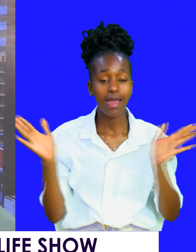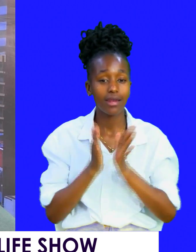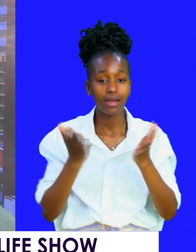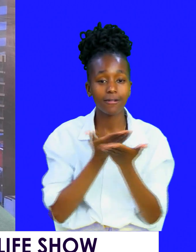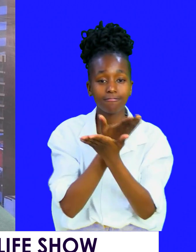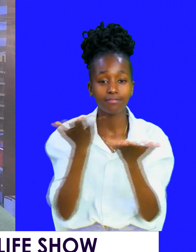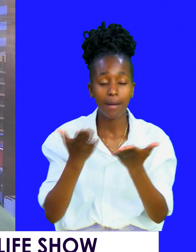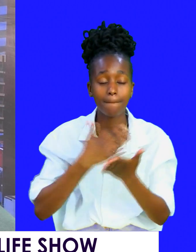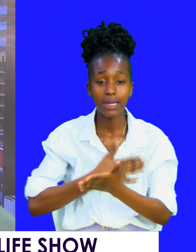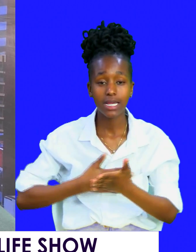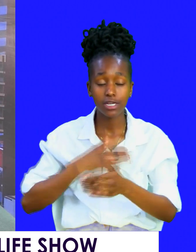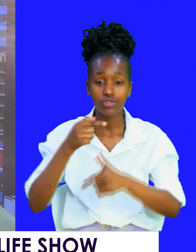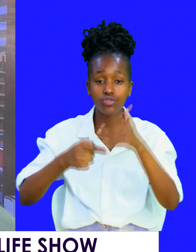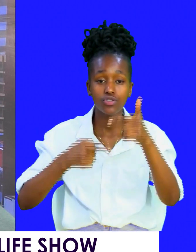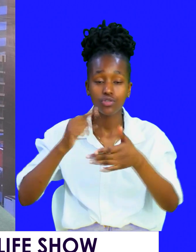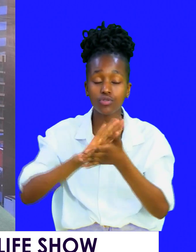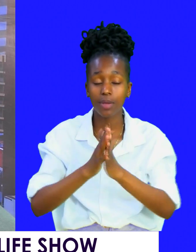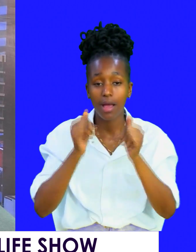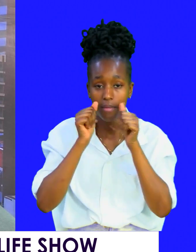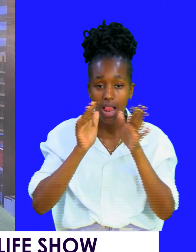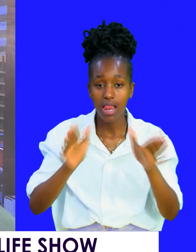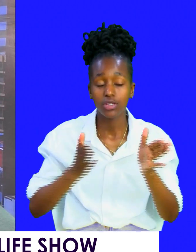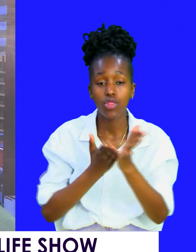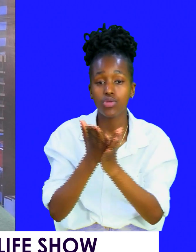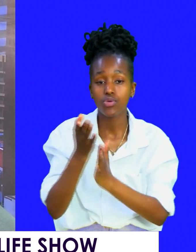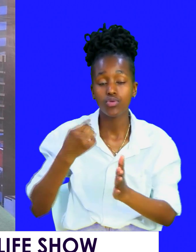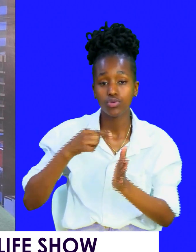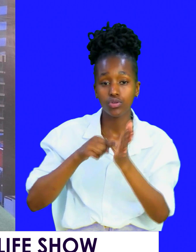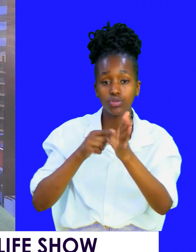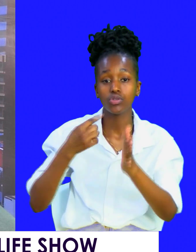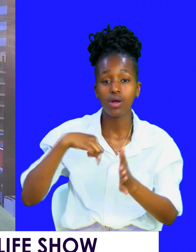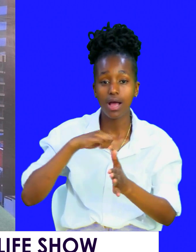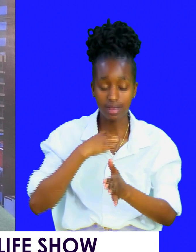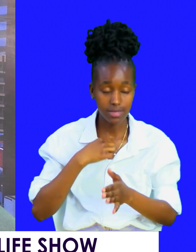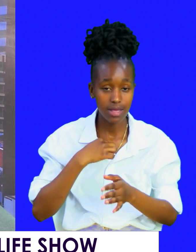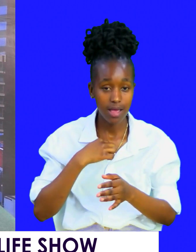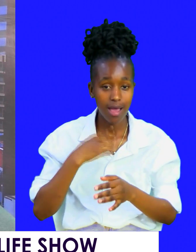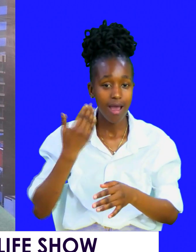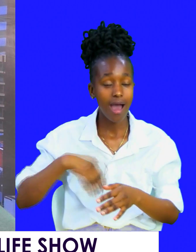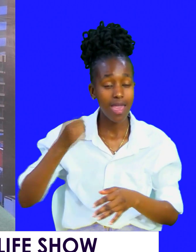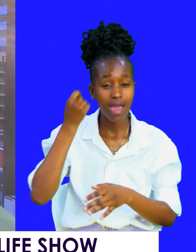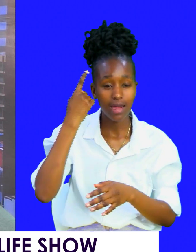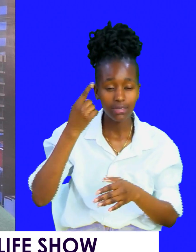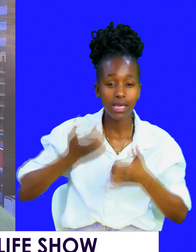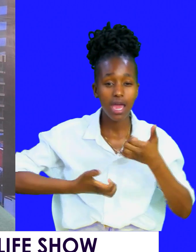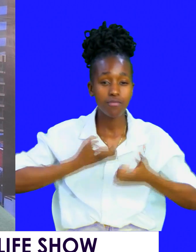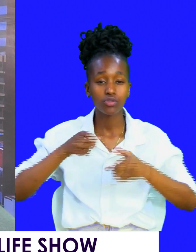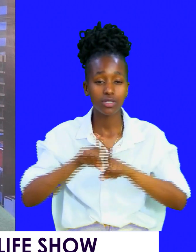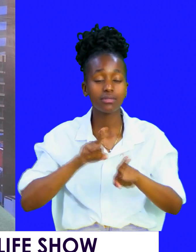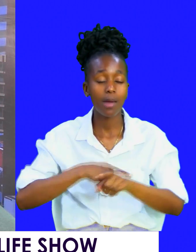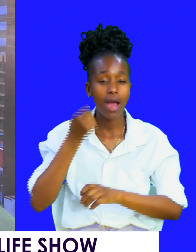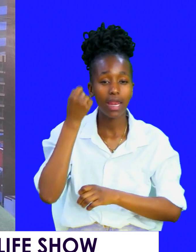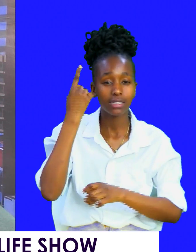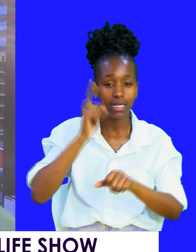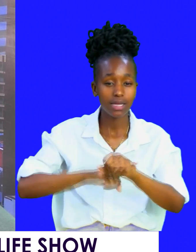continue getting blessed by these shows. I understand the emotion. I understand when I meet you out there